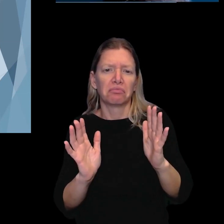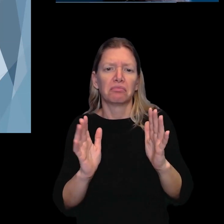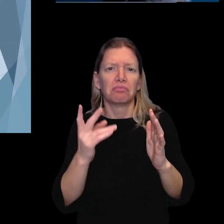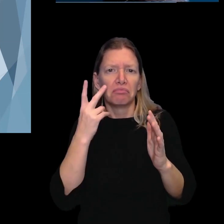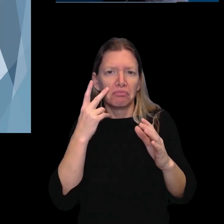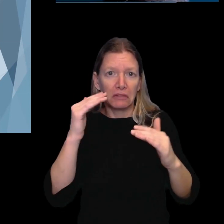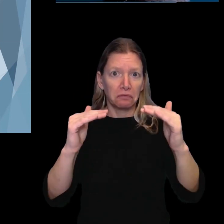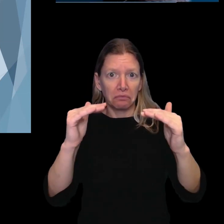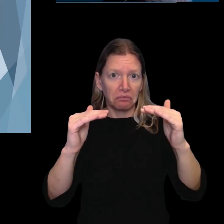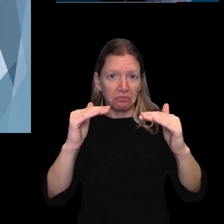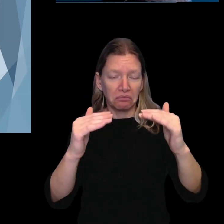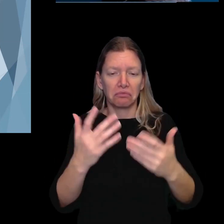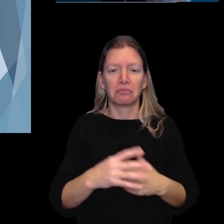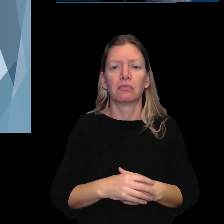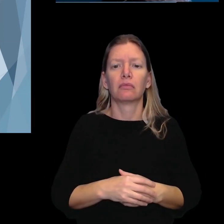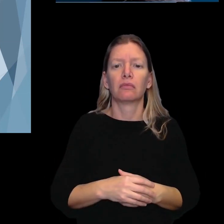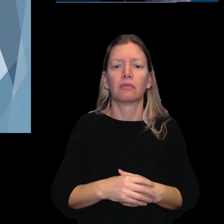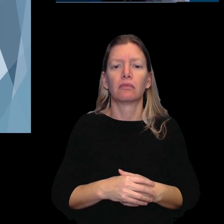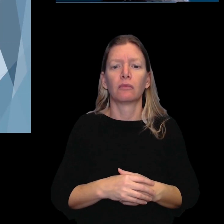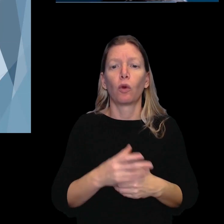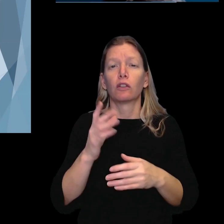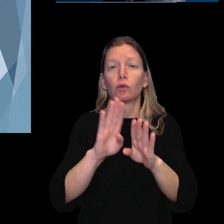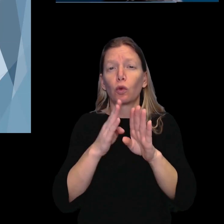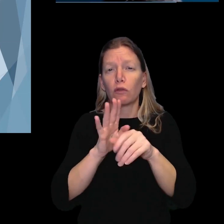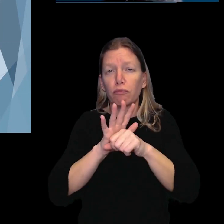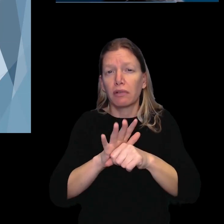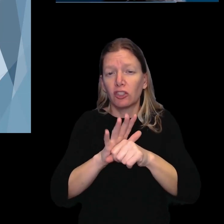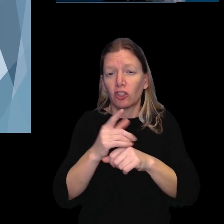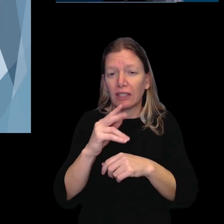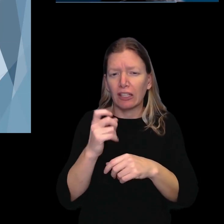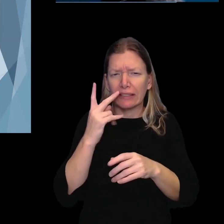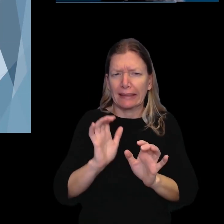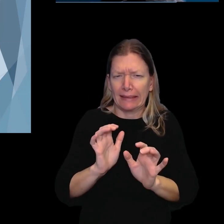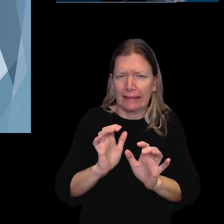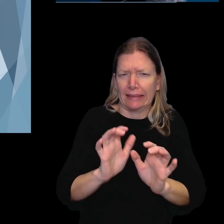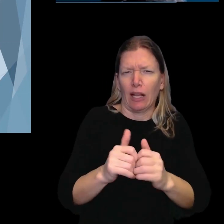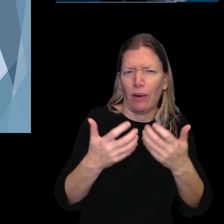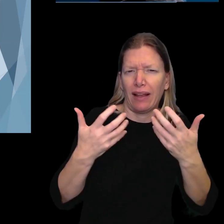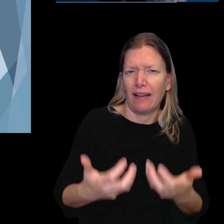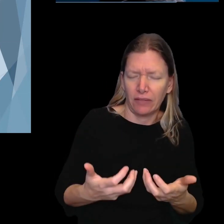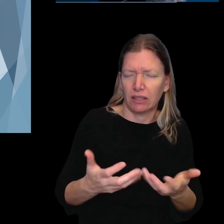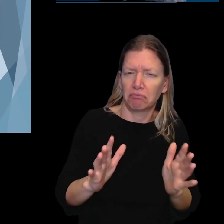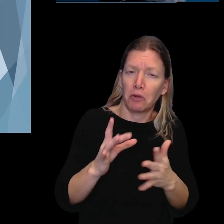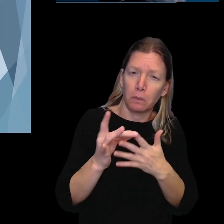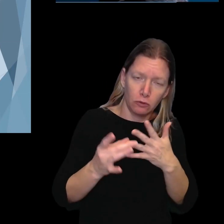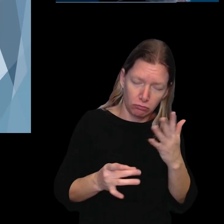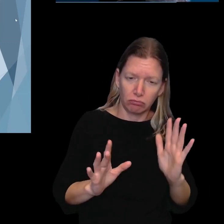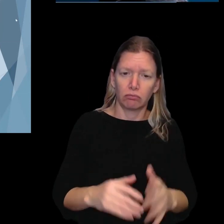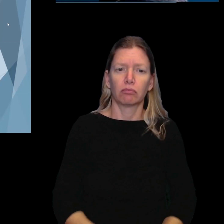to take notes on the polling sites that you're looking at. Um, you'll want to have some kind of way to take